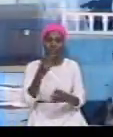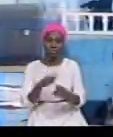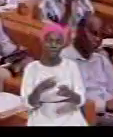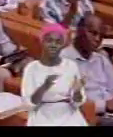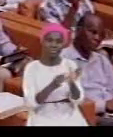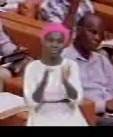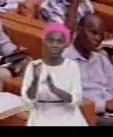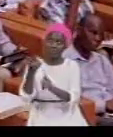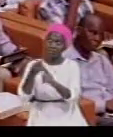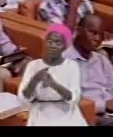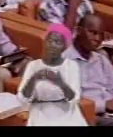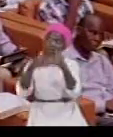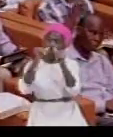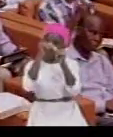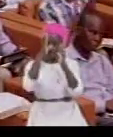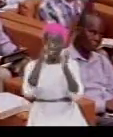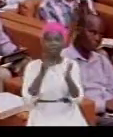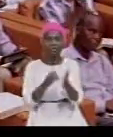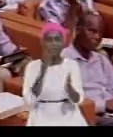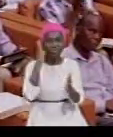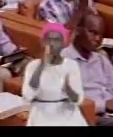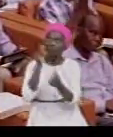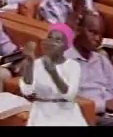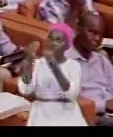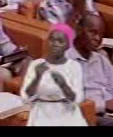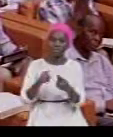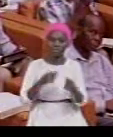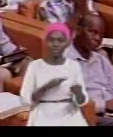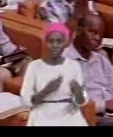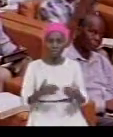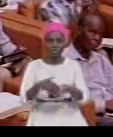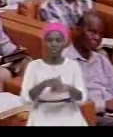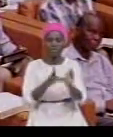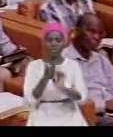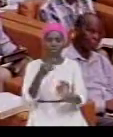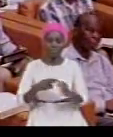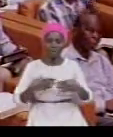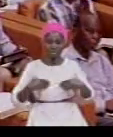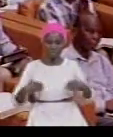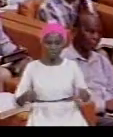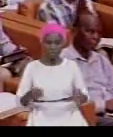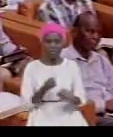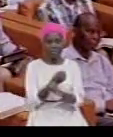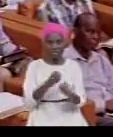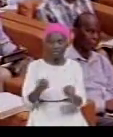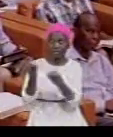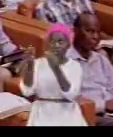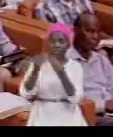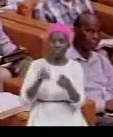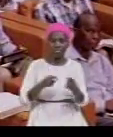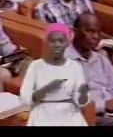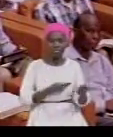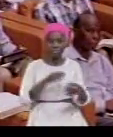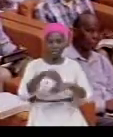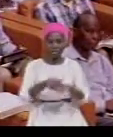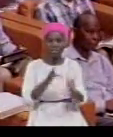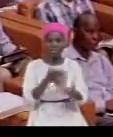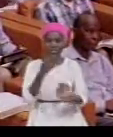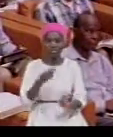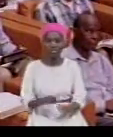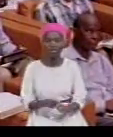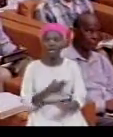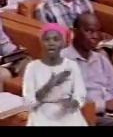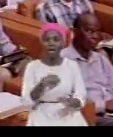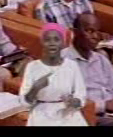tonight. Salvation granted tonight. Healing granted tonight. Deliverance granted tonight. And